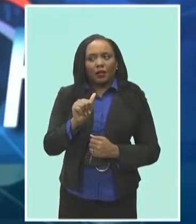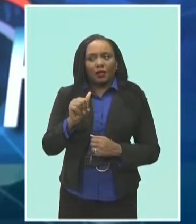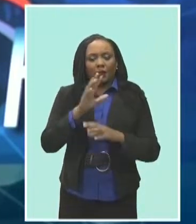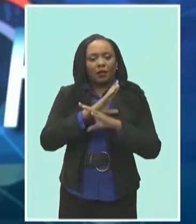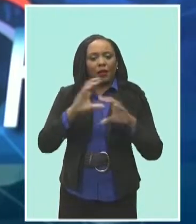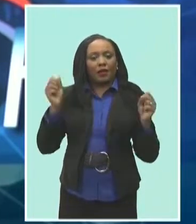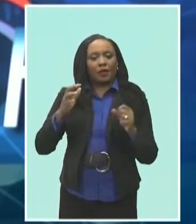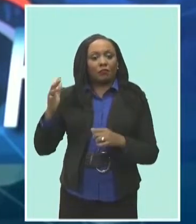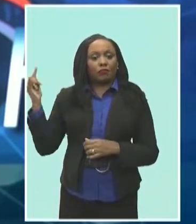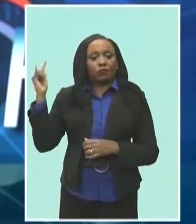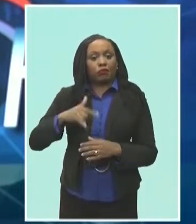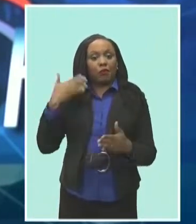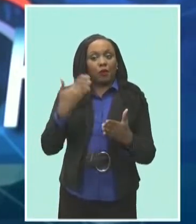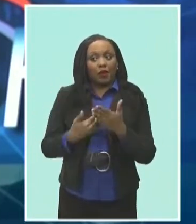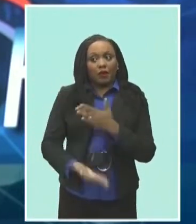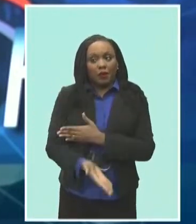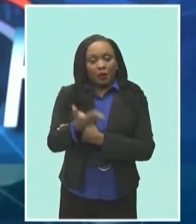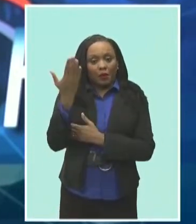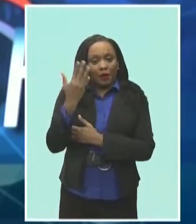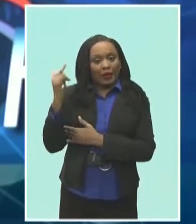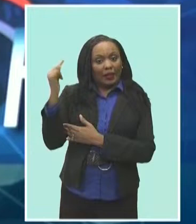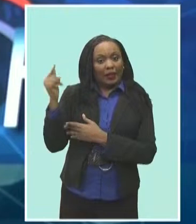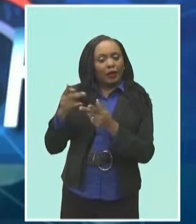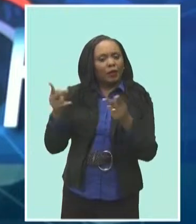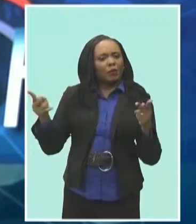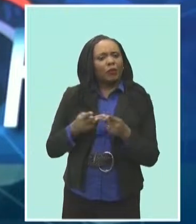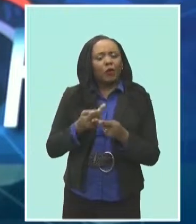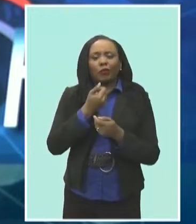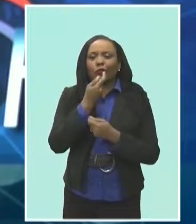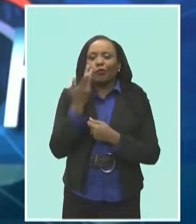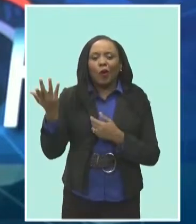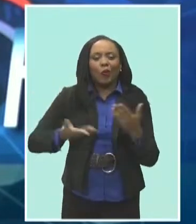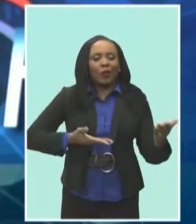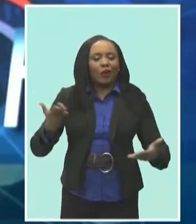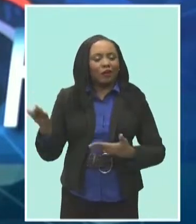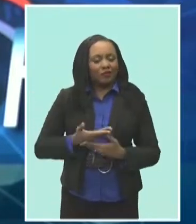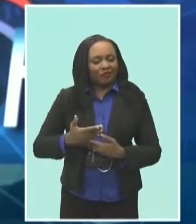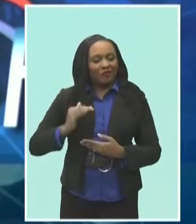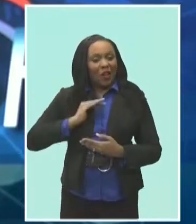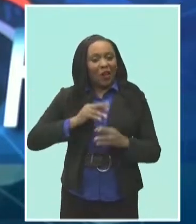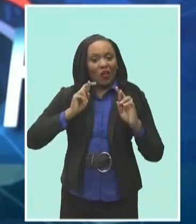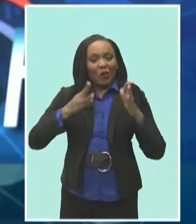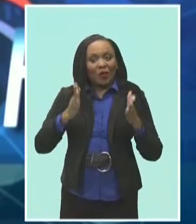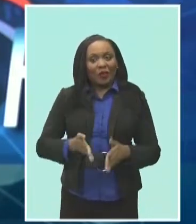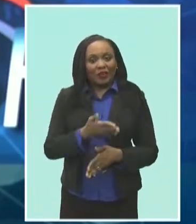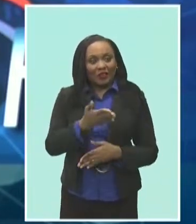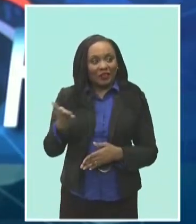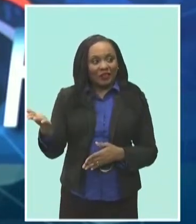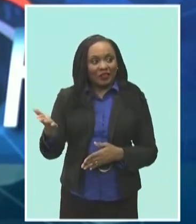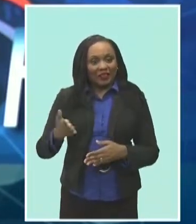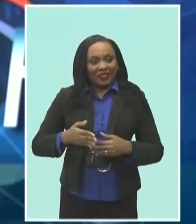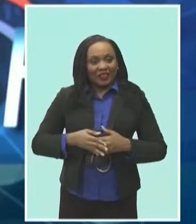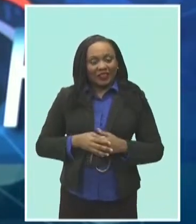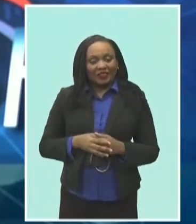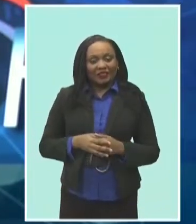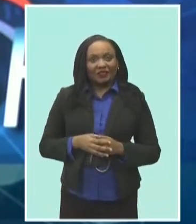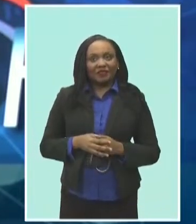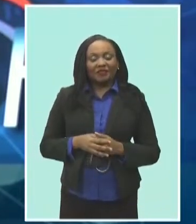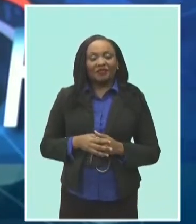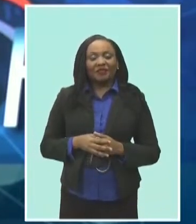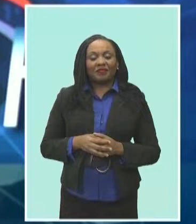warm Barbadian welcome at the Grantley Adams International Airport. Our Sharika Griffith was there and filed this report.